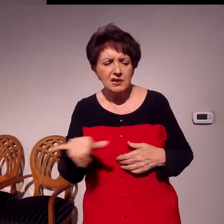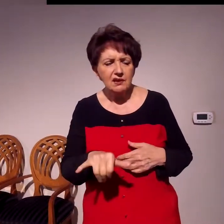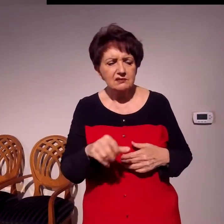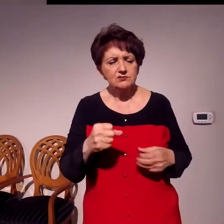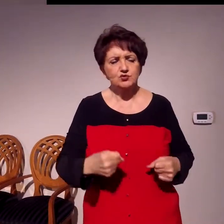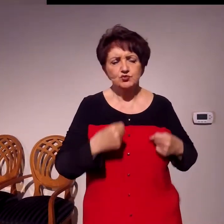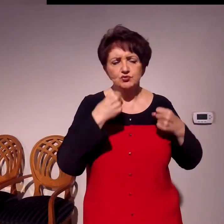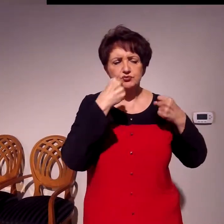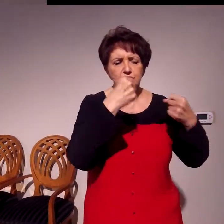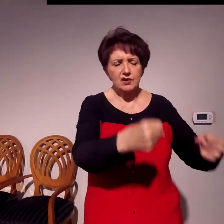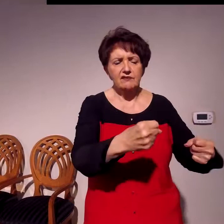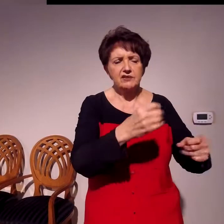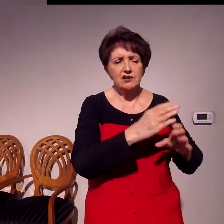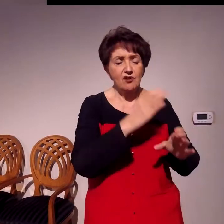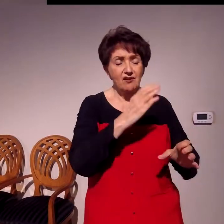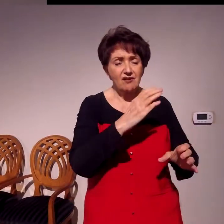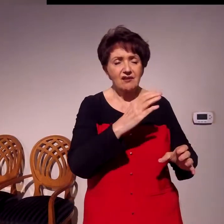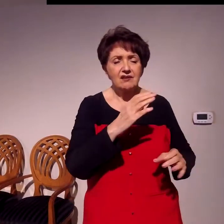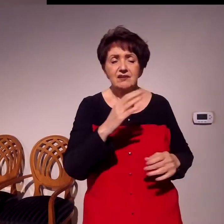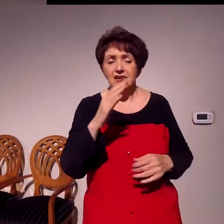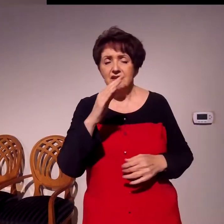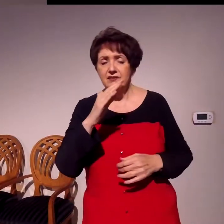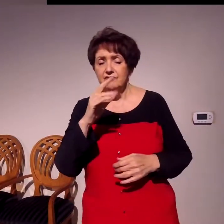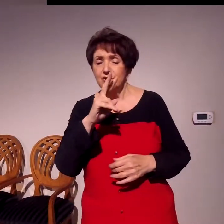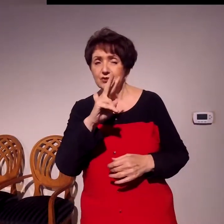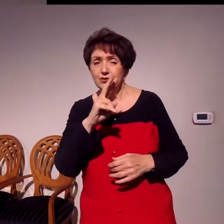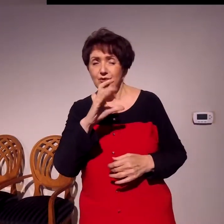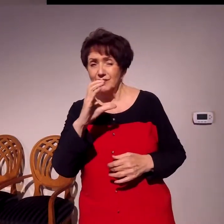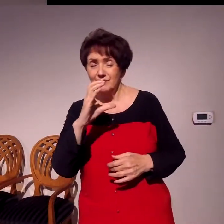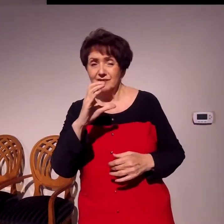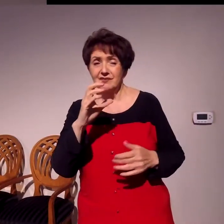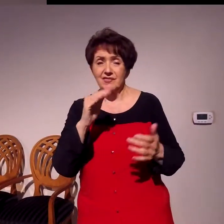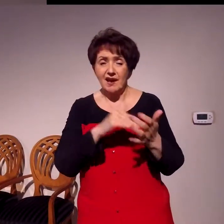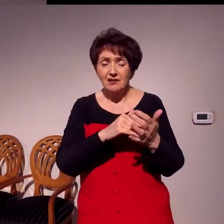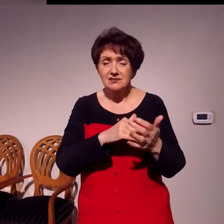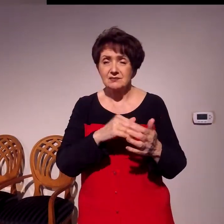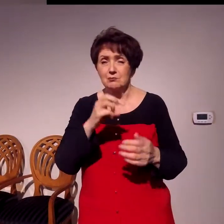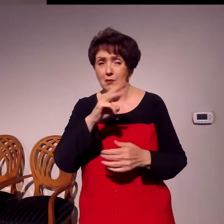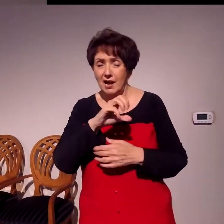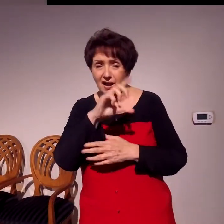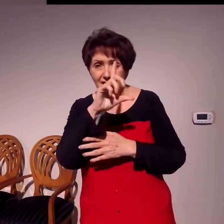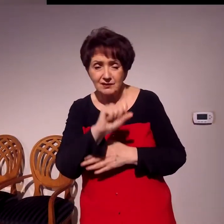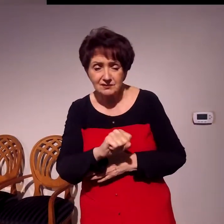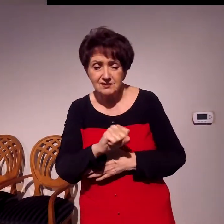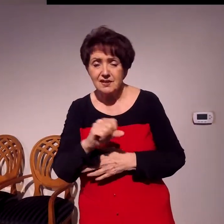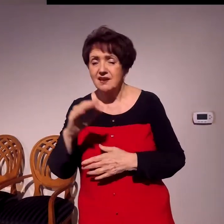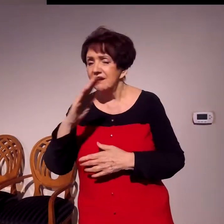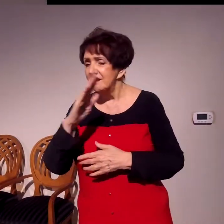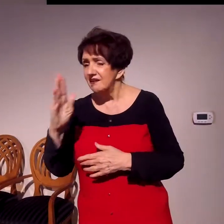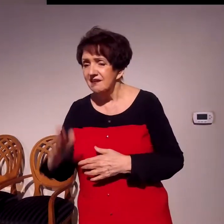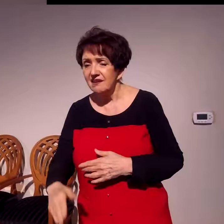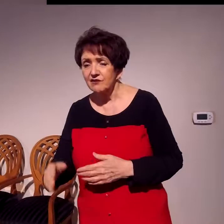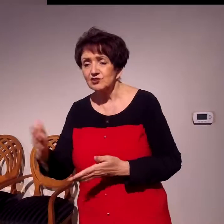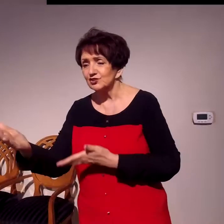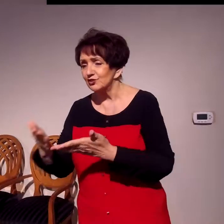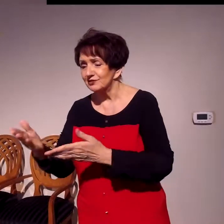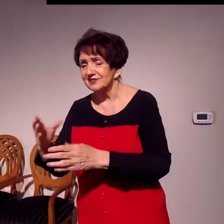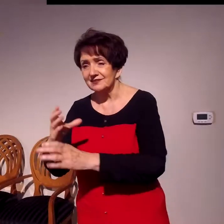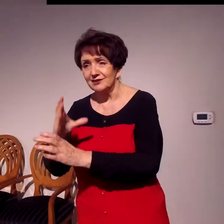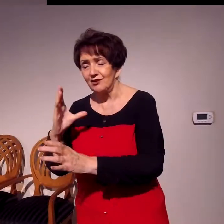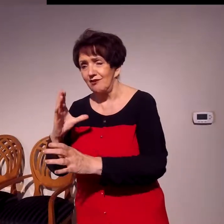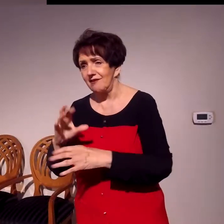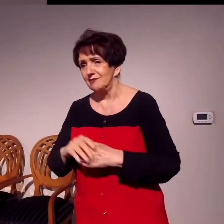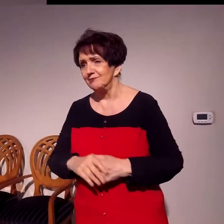miles, never changing the oil, never changing the oil filter, never changing any of the filters, never taking it in to be